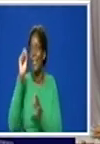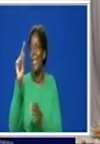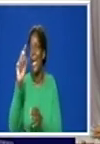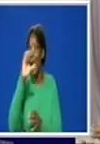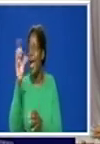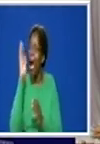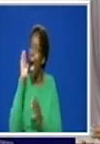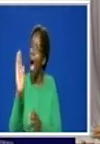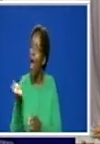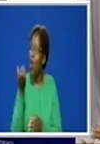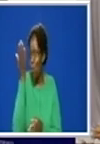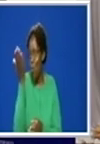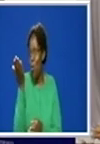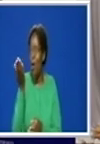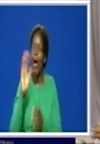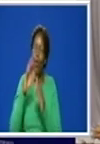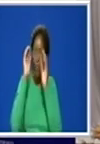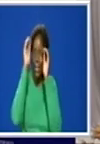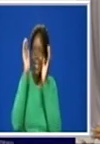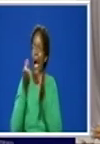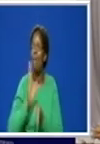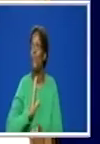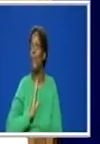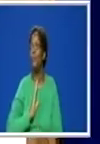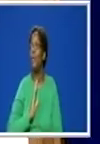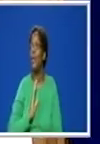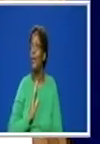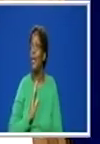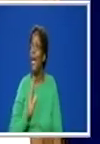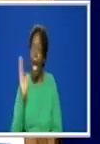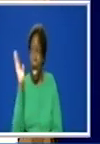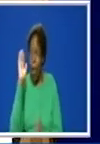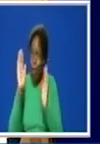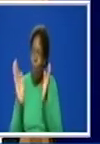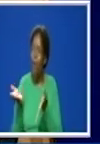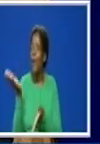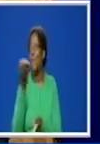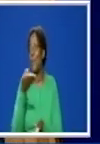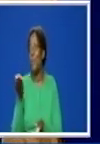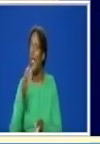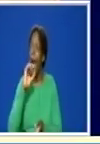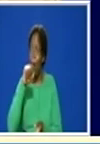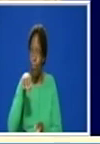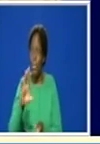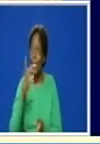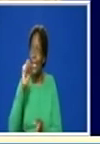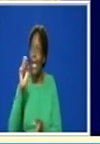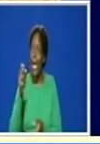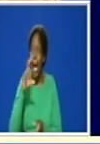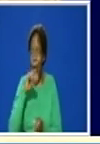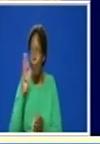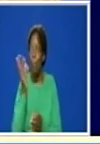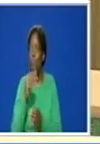Eunice. Hello, teacher. How are you? I'm fine. Hello, everyone. I am Stella and I'll be your